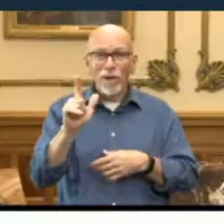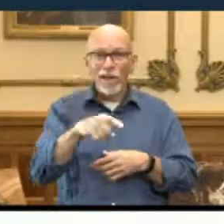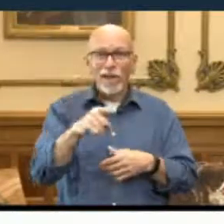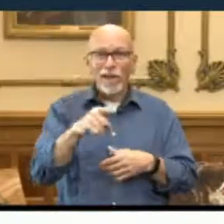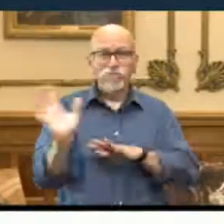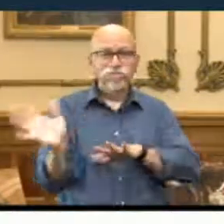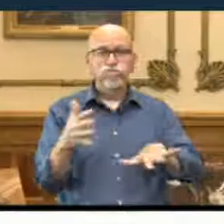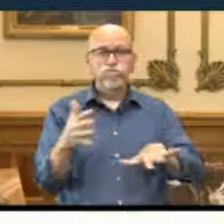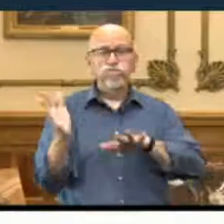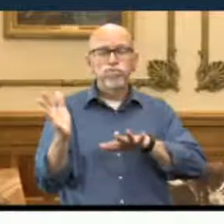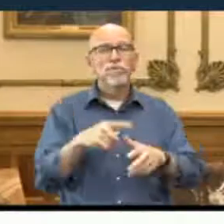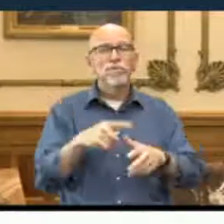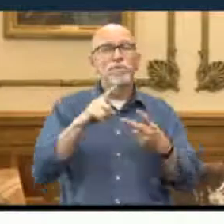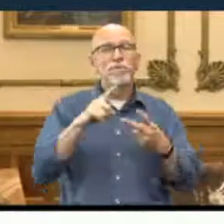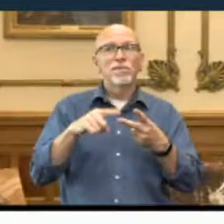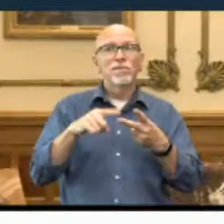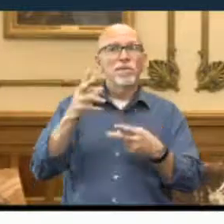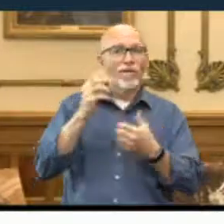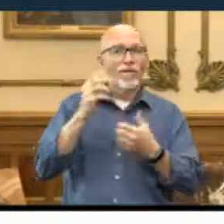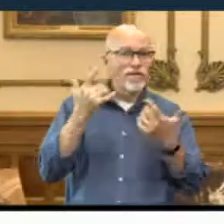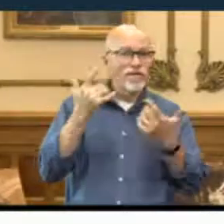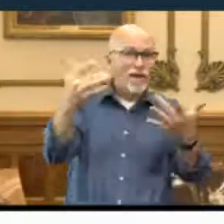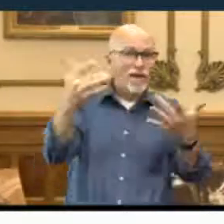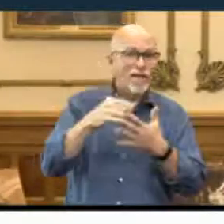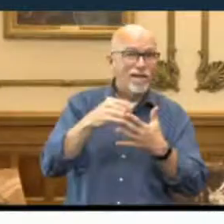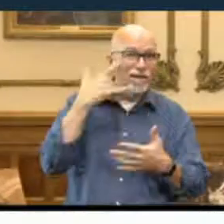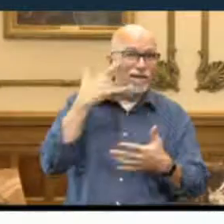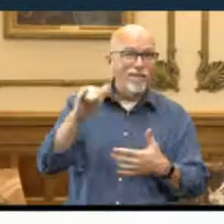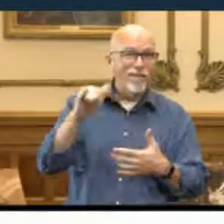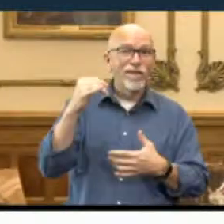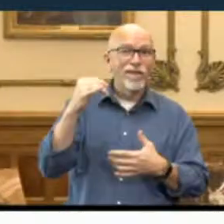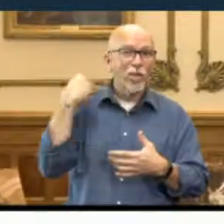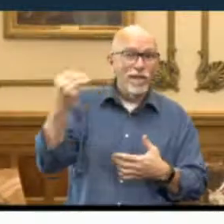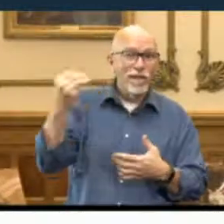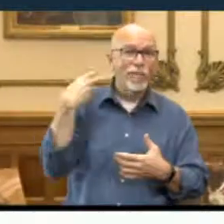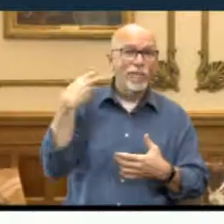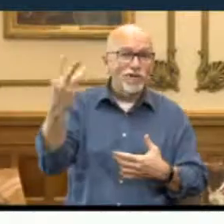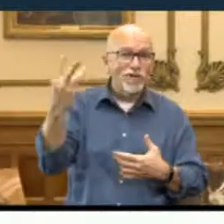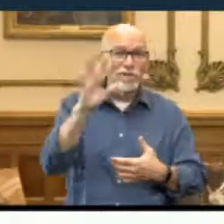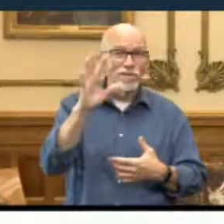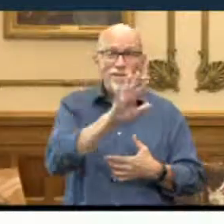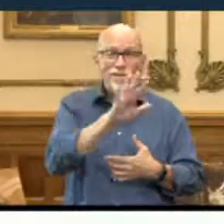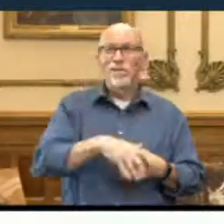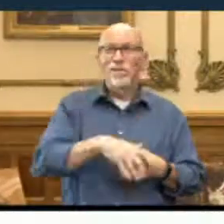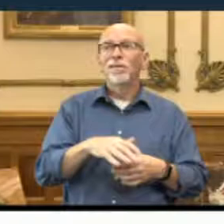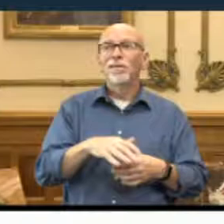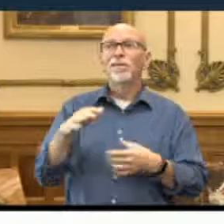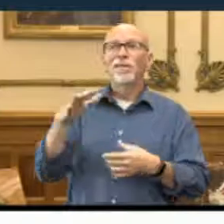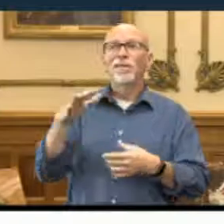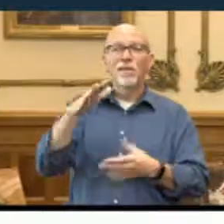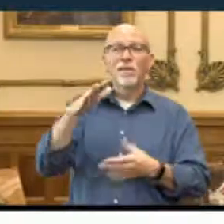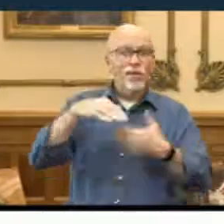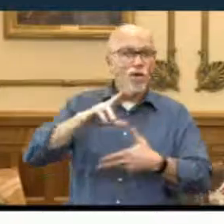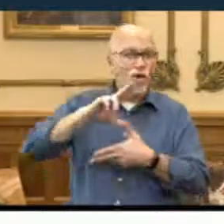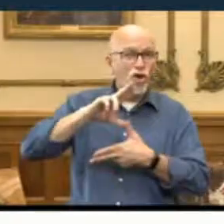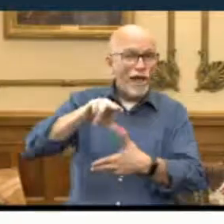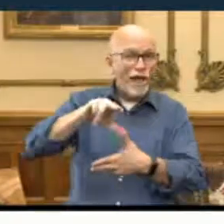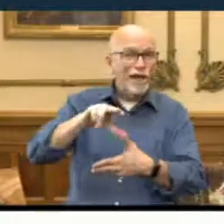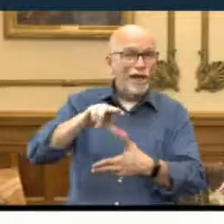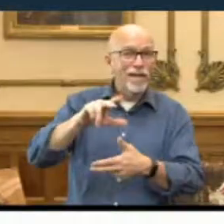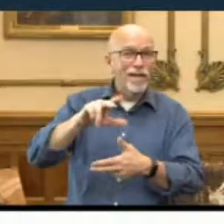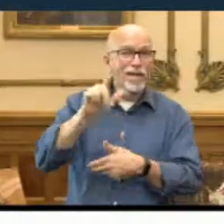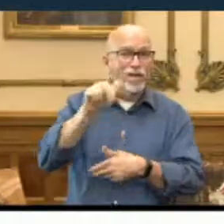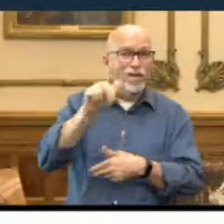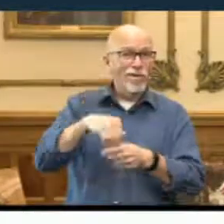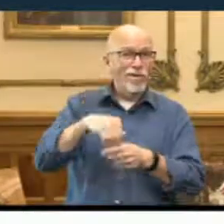about the relentless wildfires in California and Oregon and Washington. We're talking about Hurricane Laura